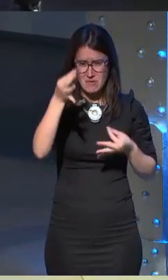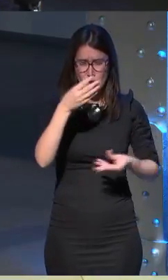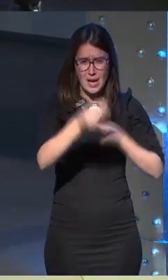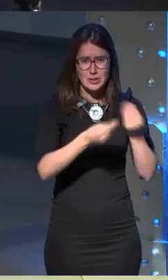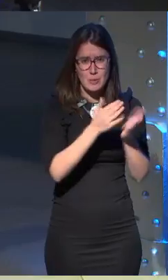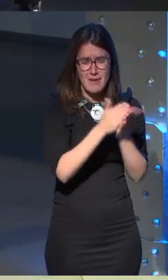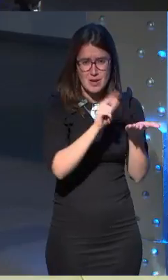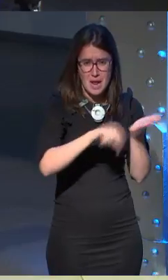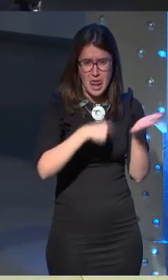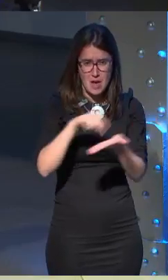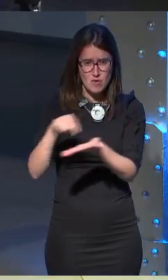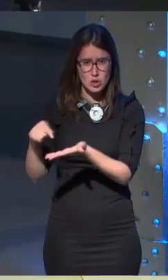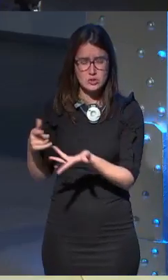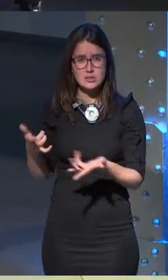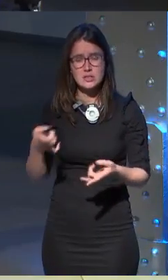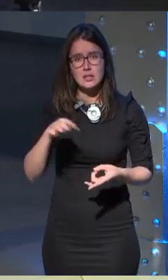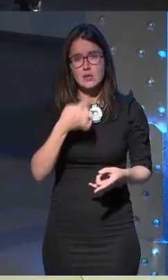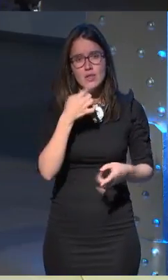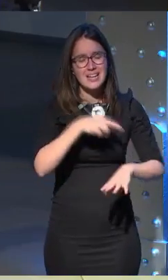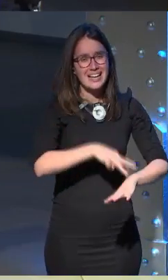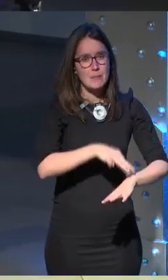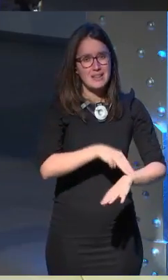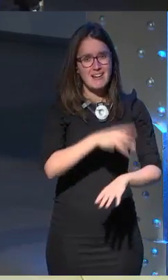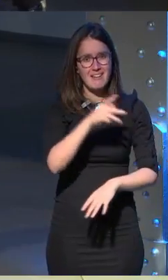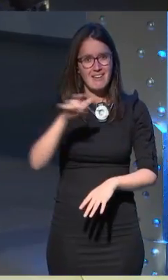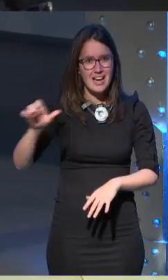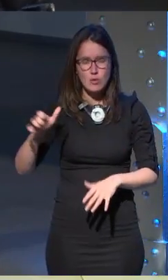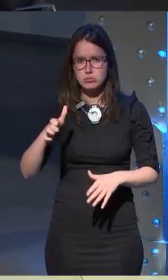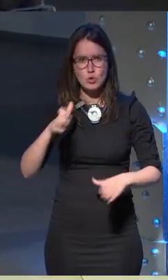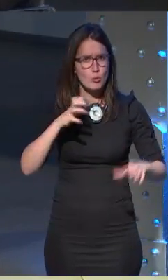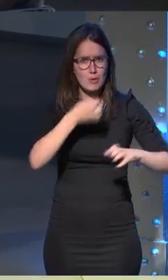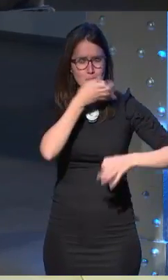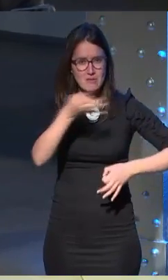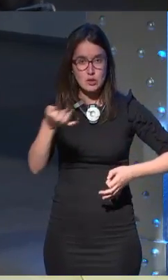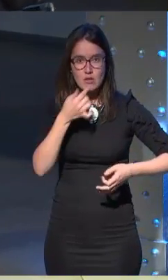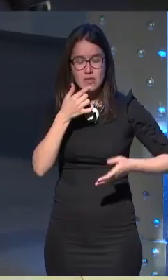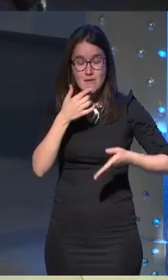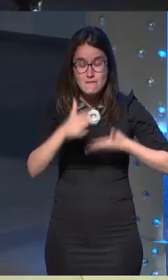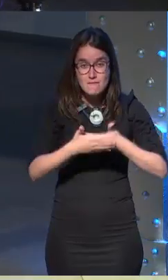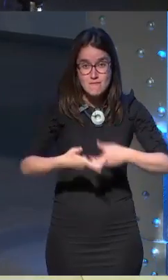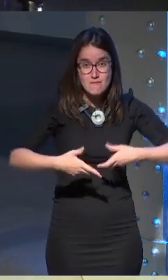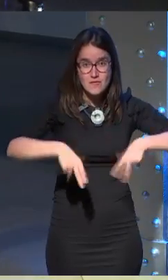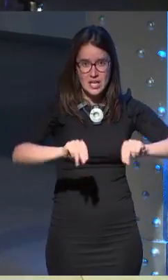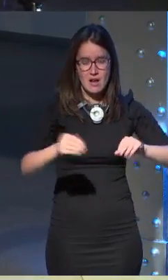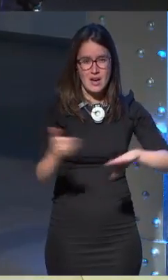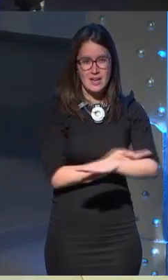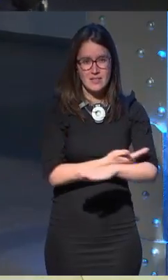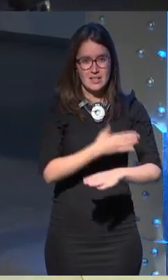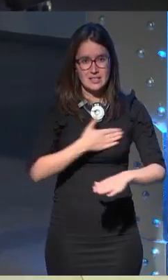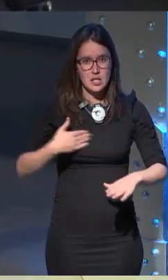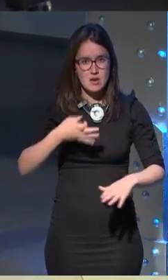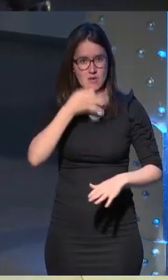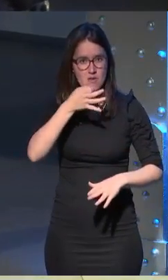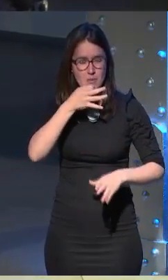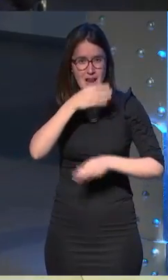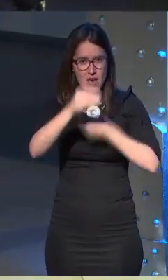doesn't miss one single second. And it's very effective. And he's a great communicator. He's told me, before we